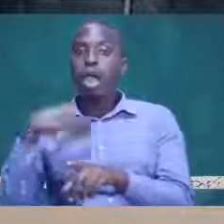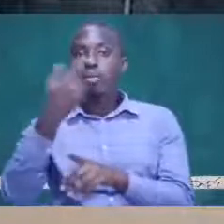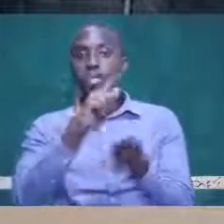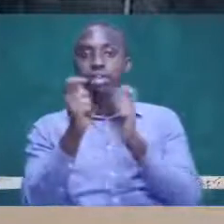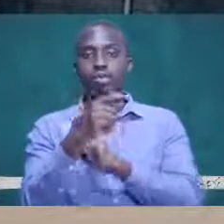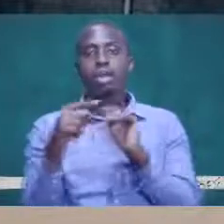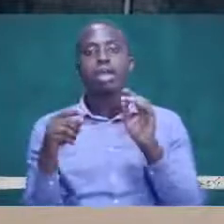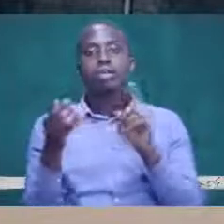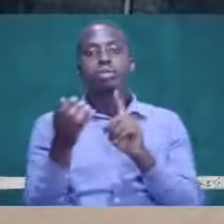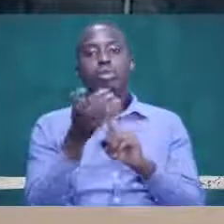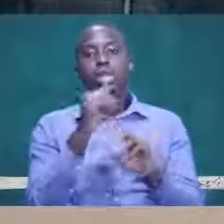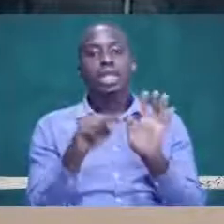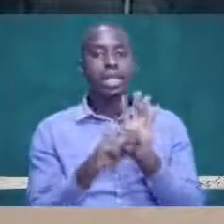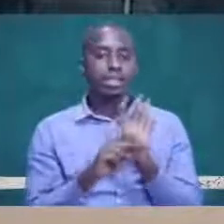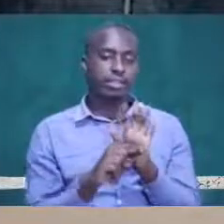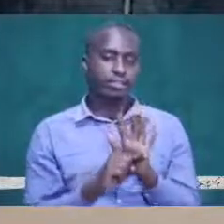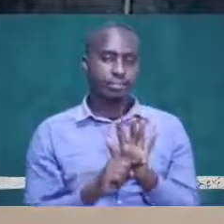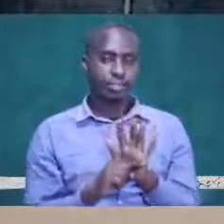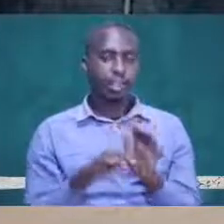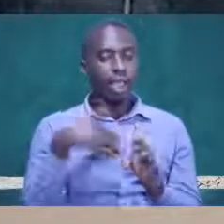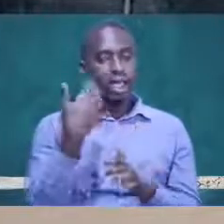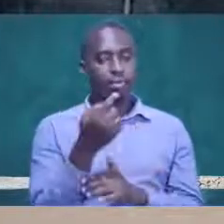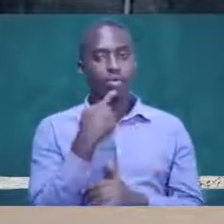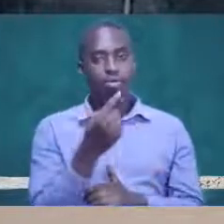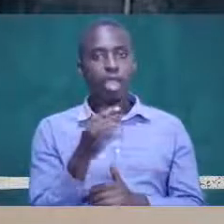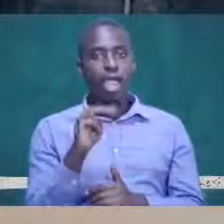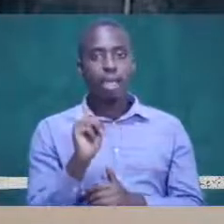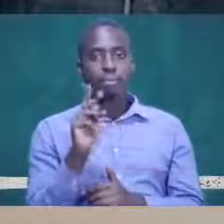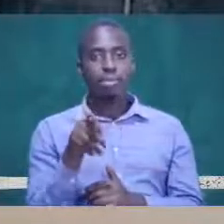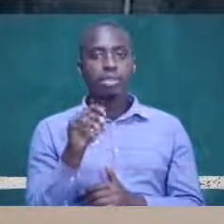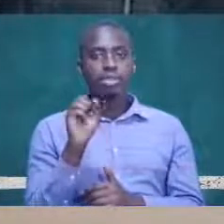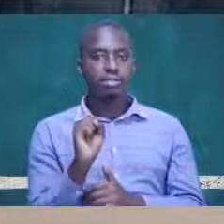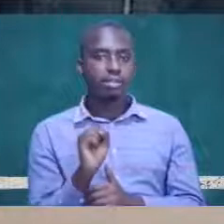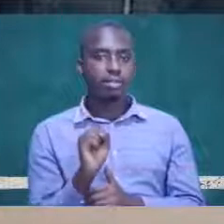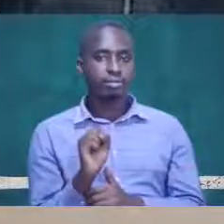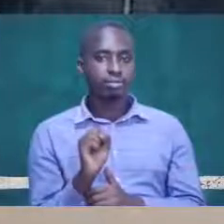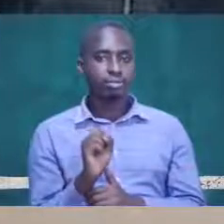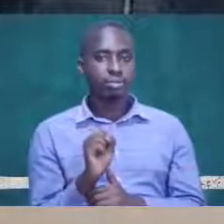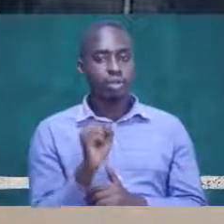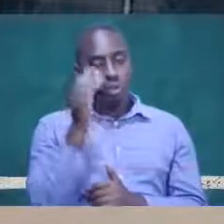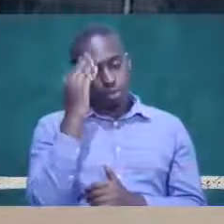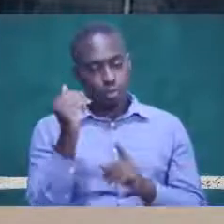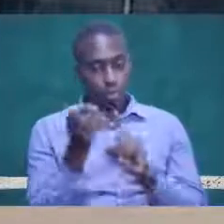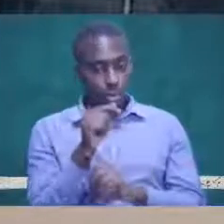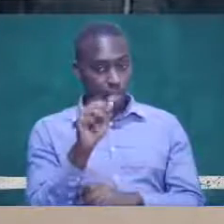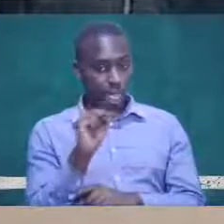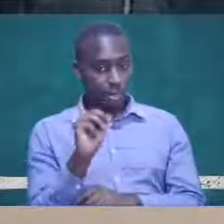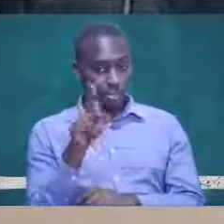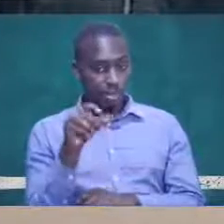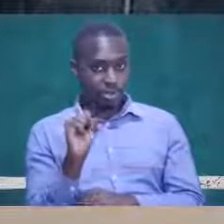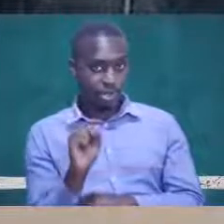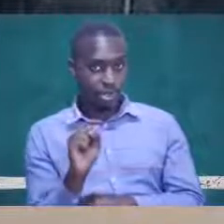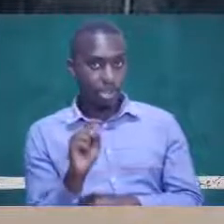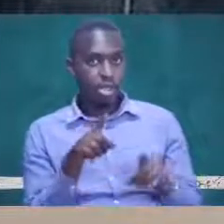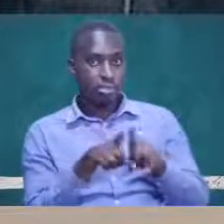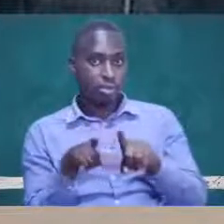will change and it becomes negative. Now, our marginal propensity to save, to get marginal propensity to save,